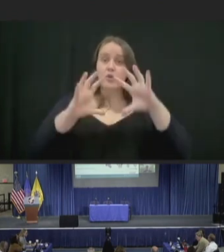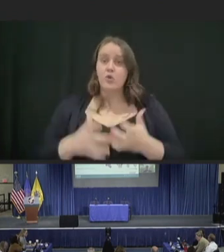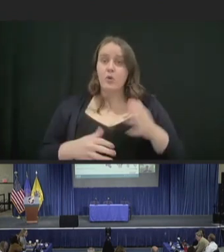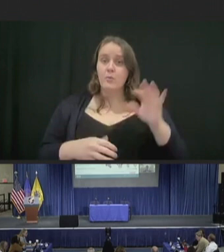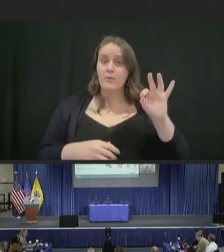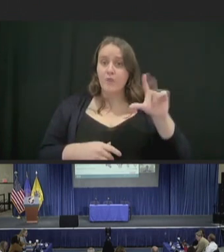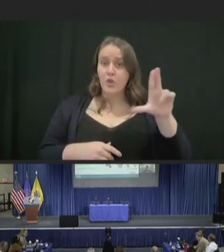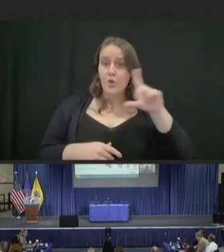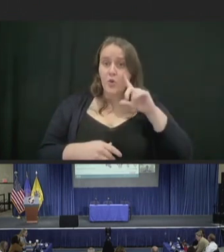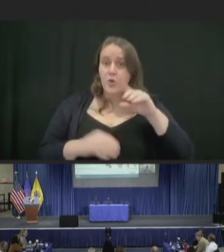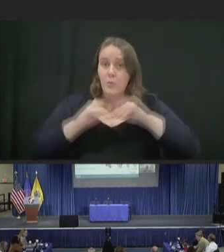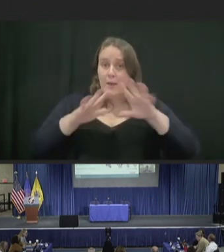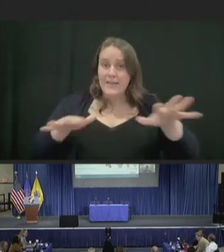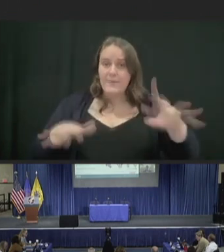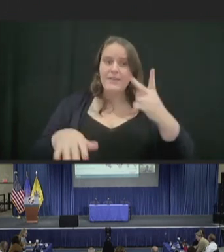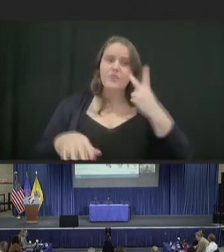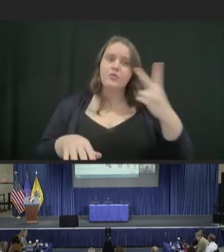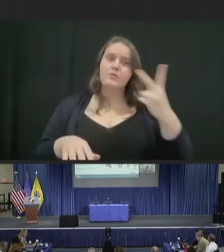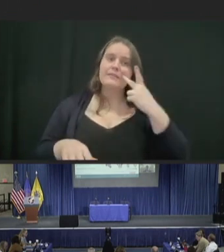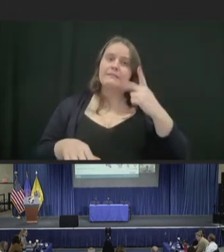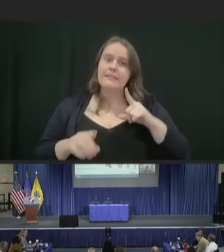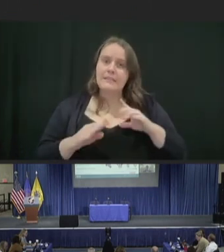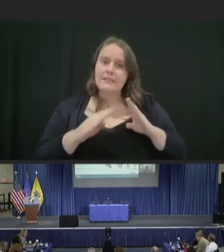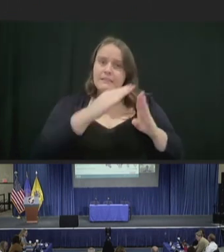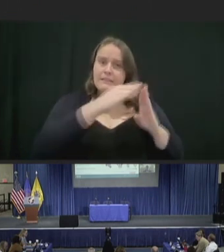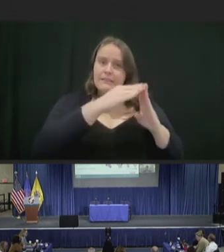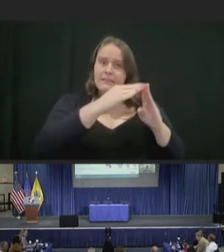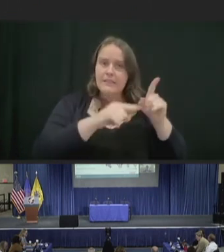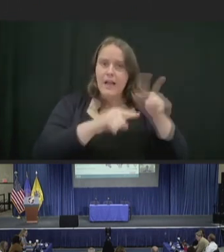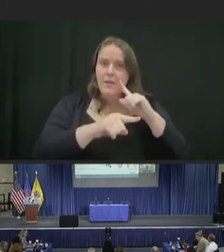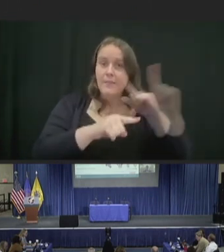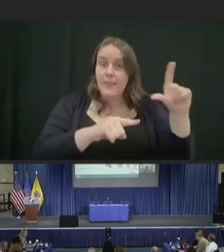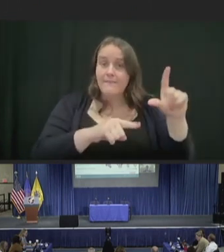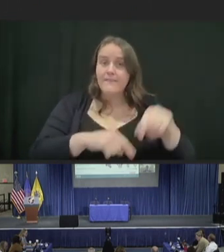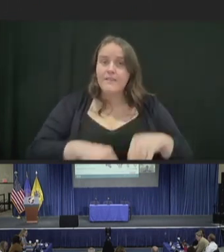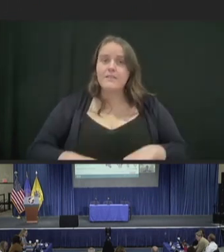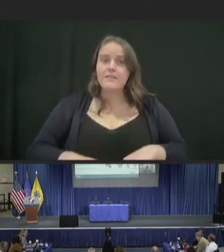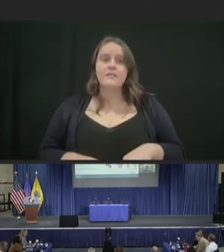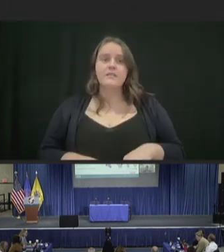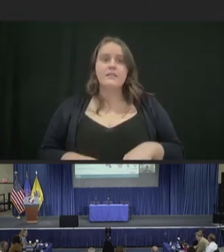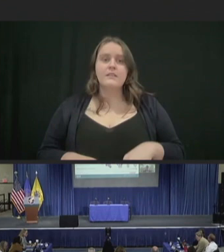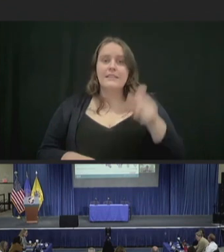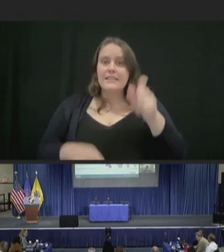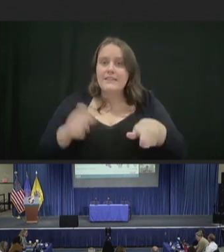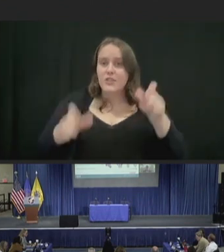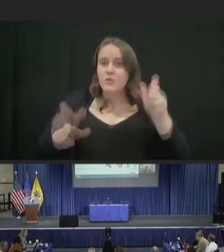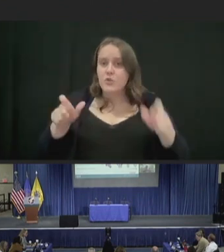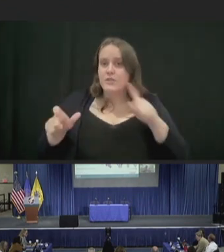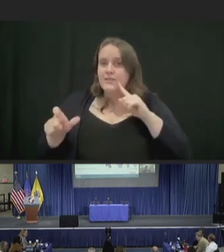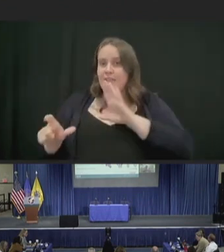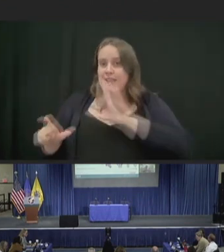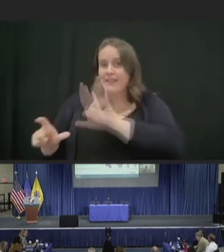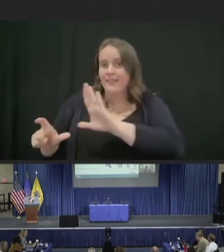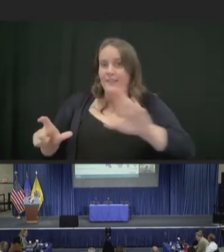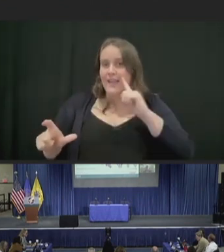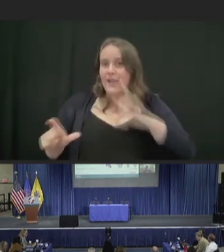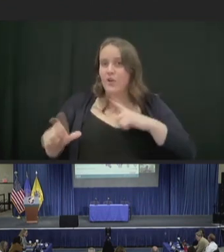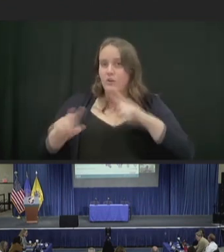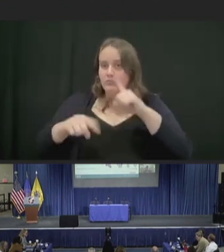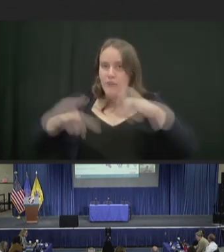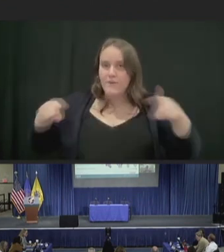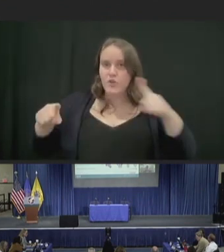on the upper left, and individuals and their respective diversity illustrated